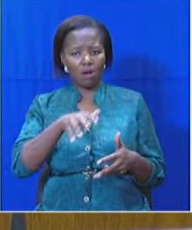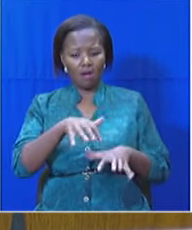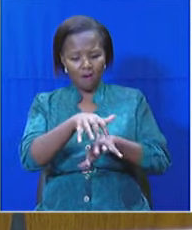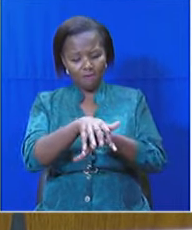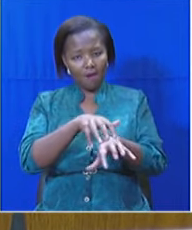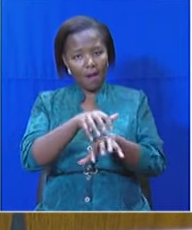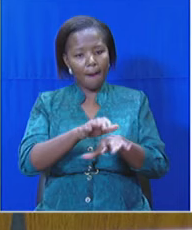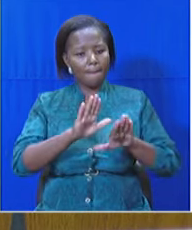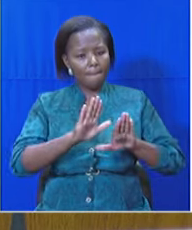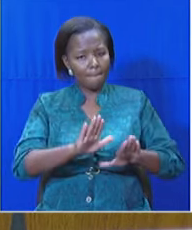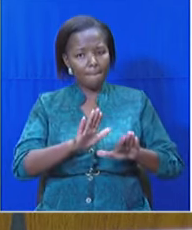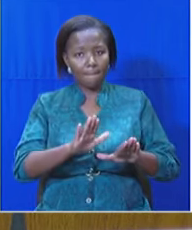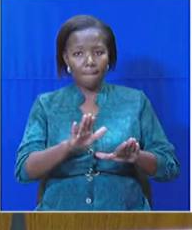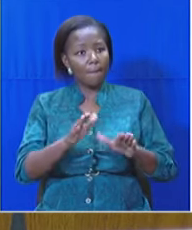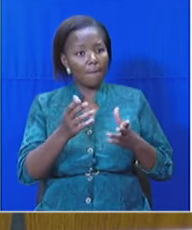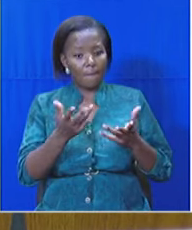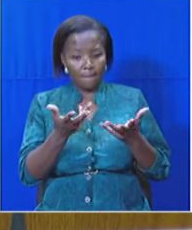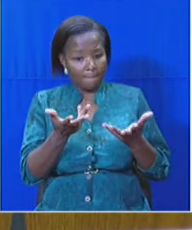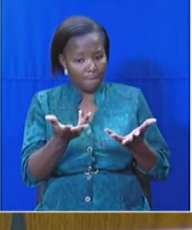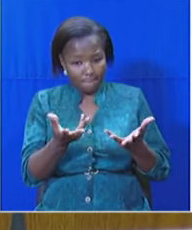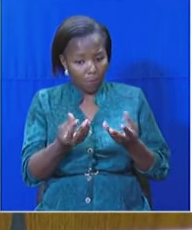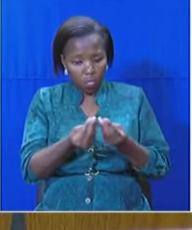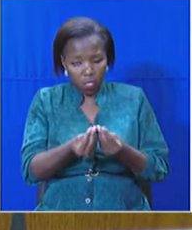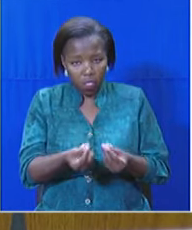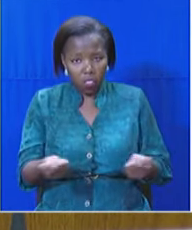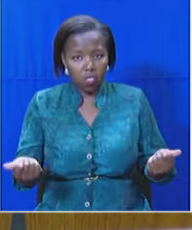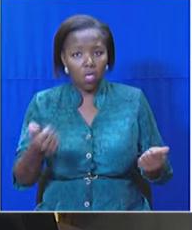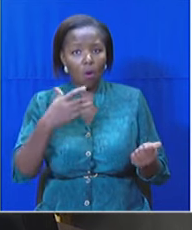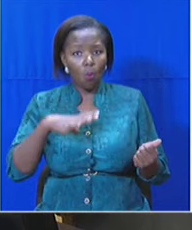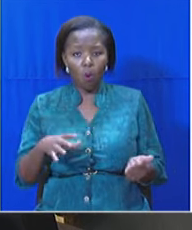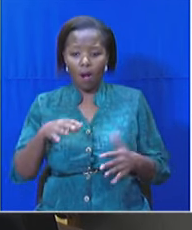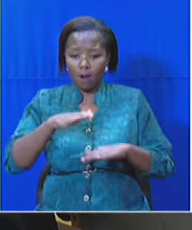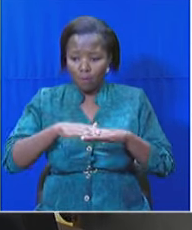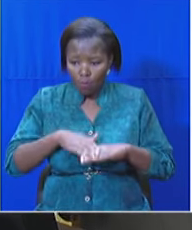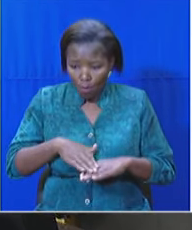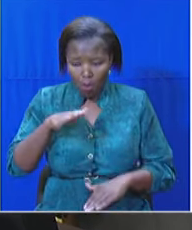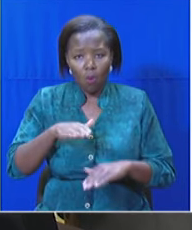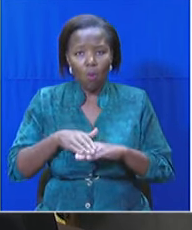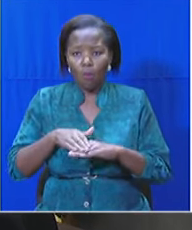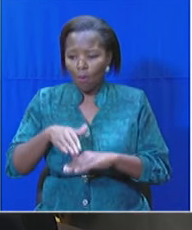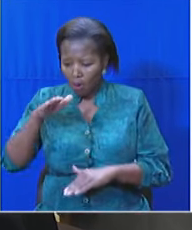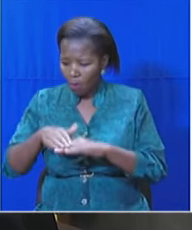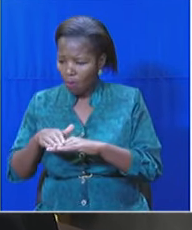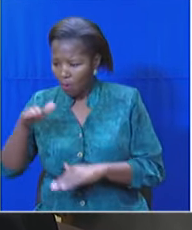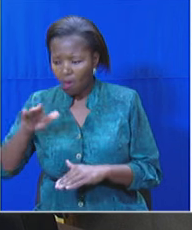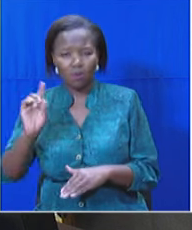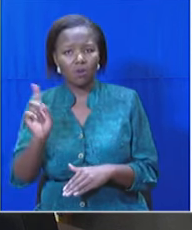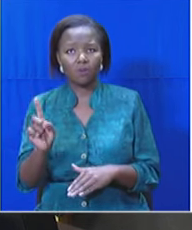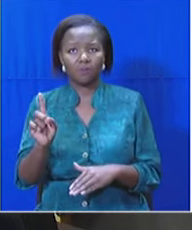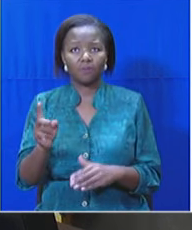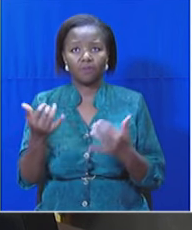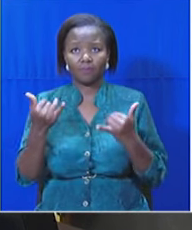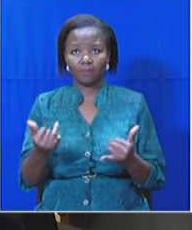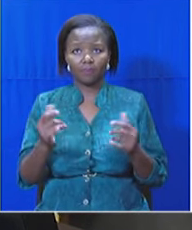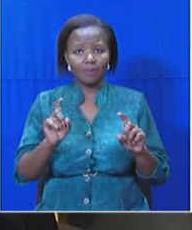big. It is not because people just want more and more and more and more. It is not economically viable to have